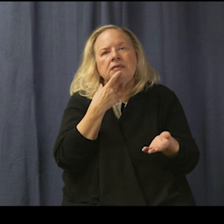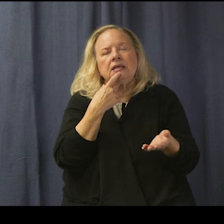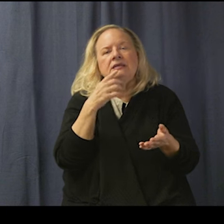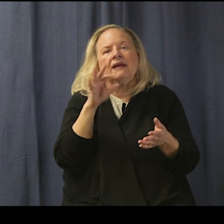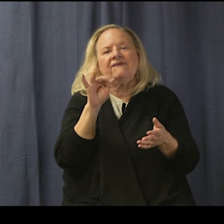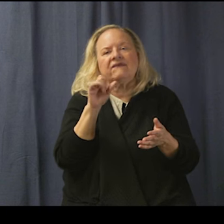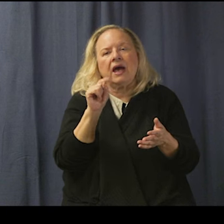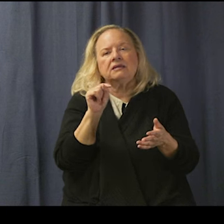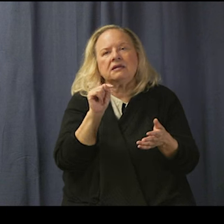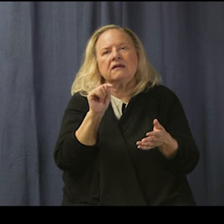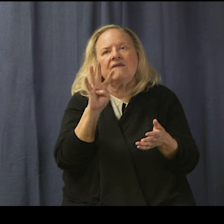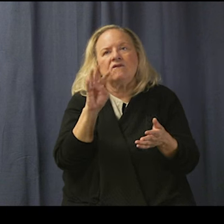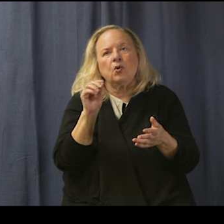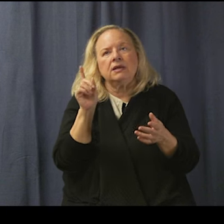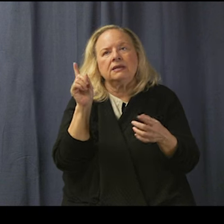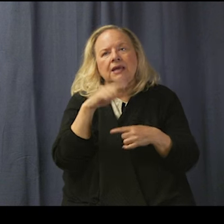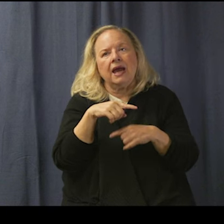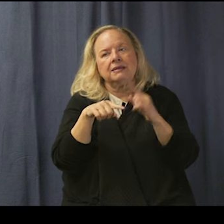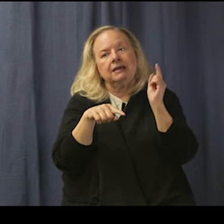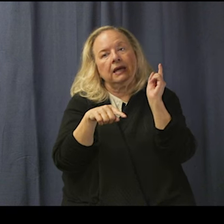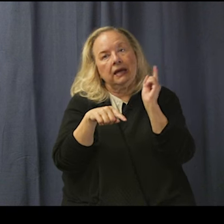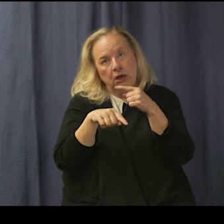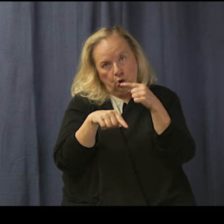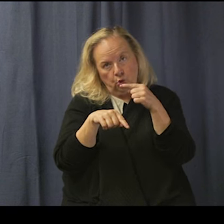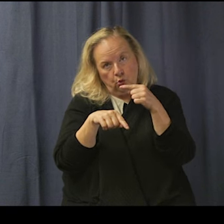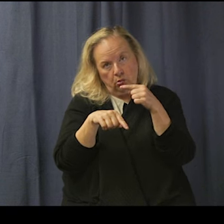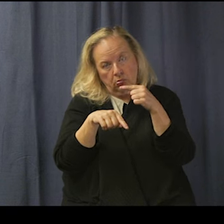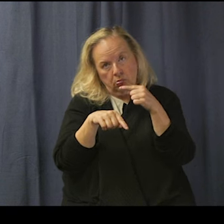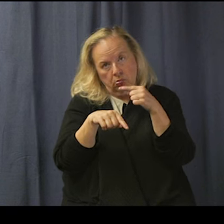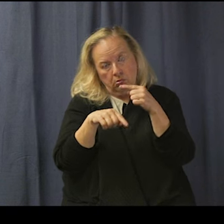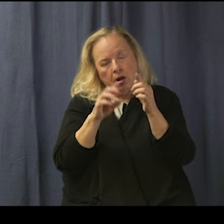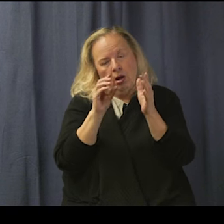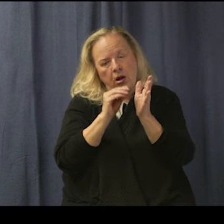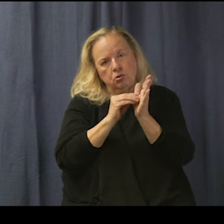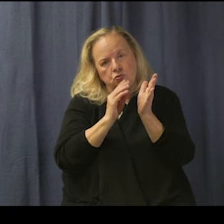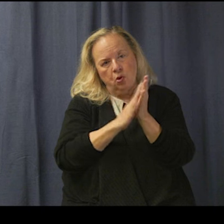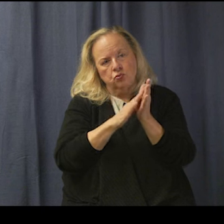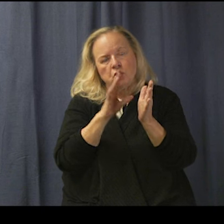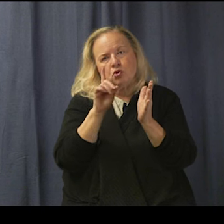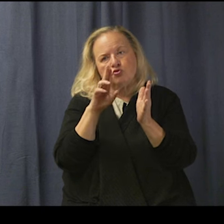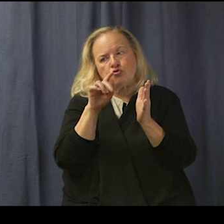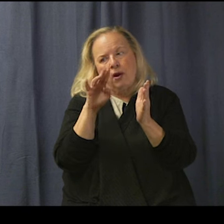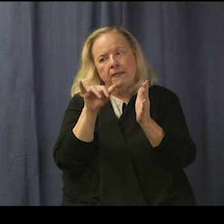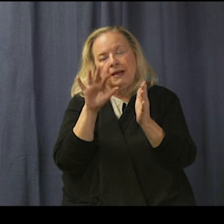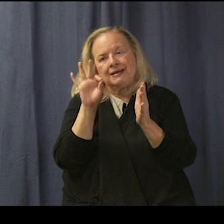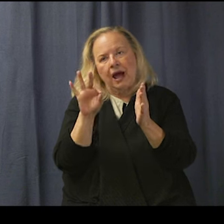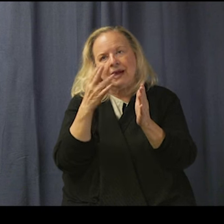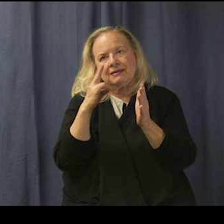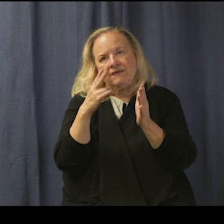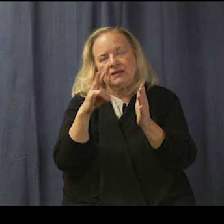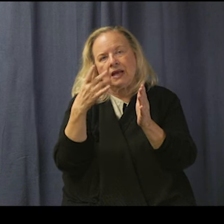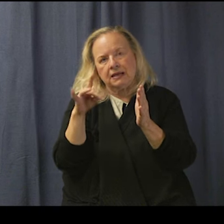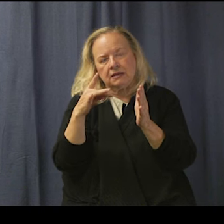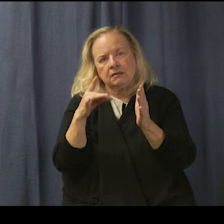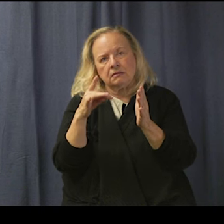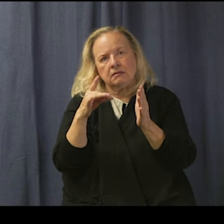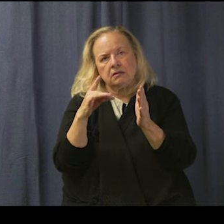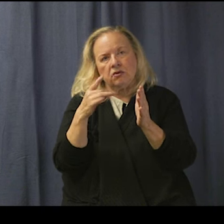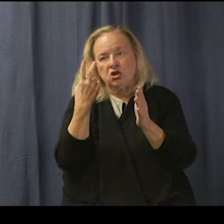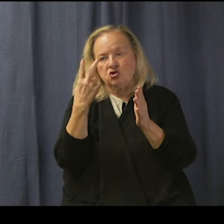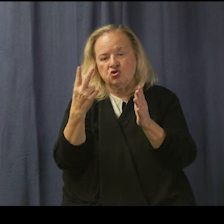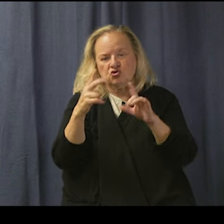he fasted 40 days here. Look at your notes, Deuteronomy 9:17 and 18. He says, I